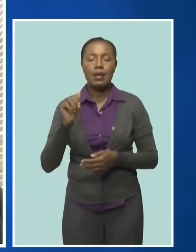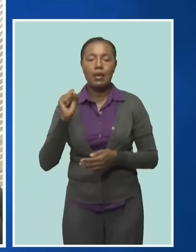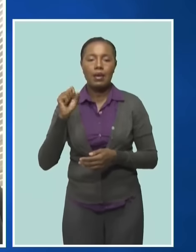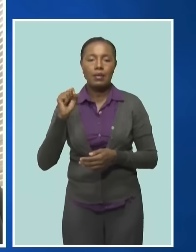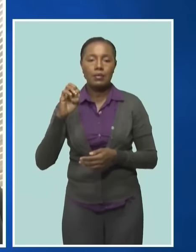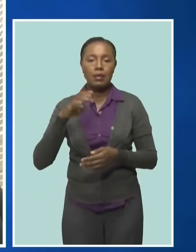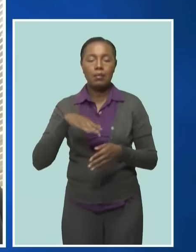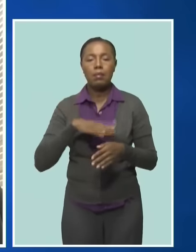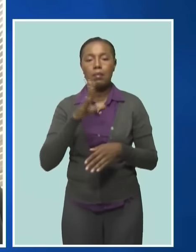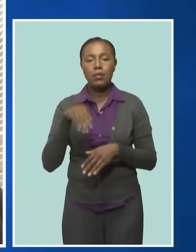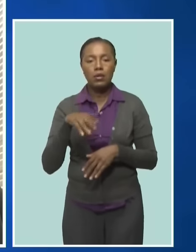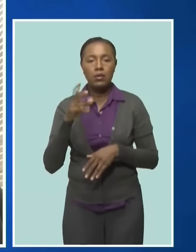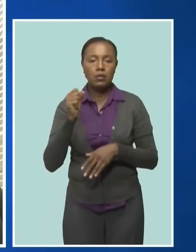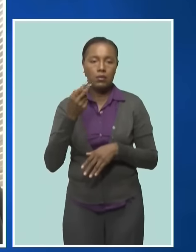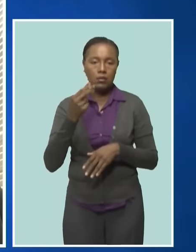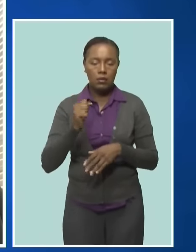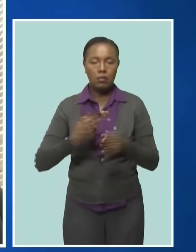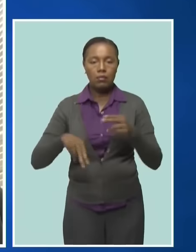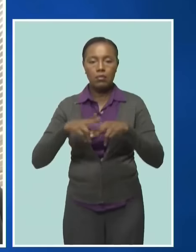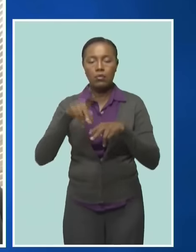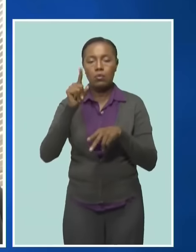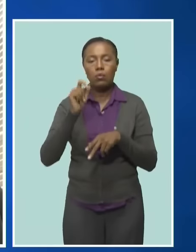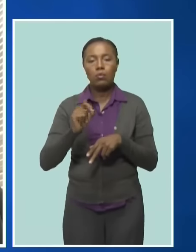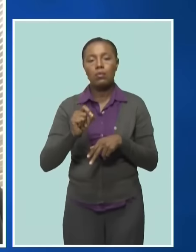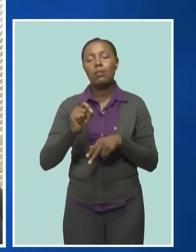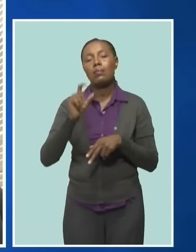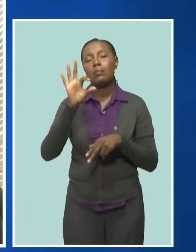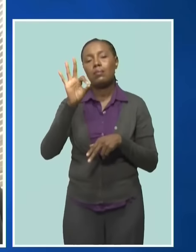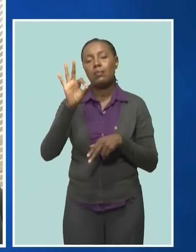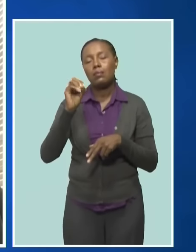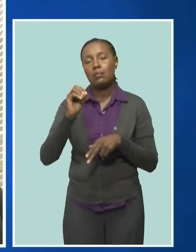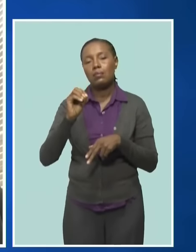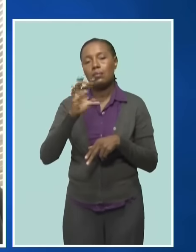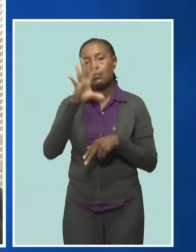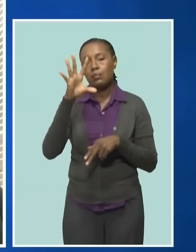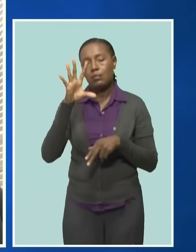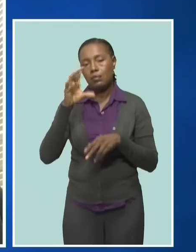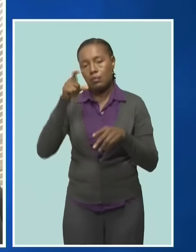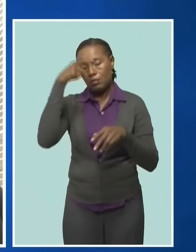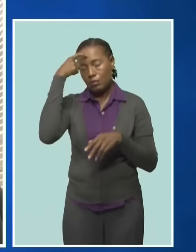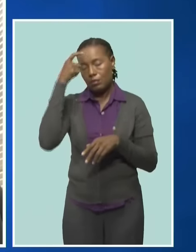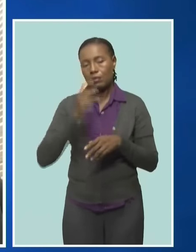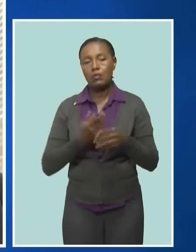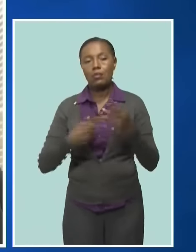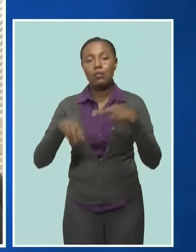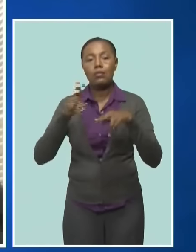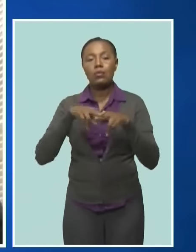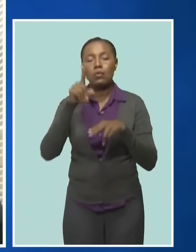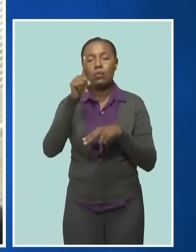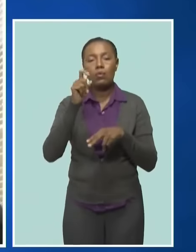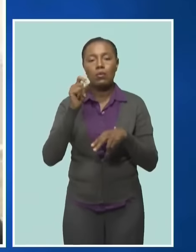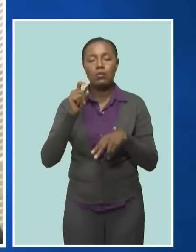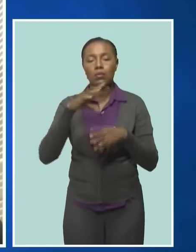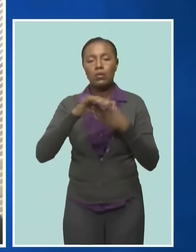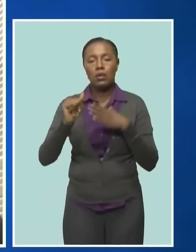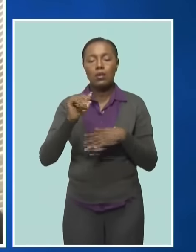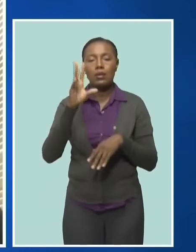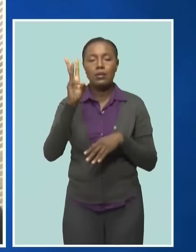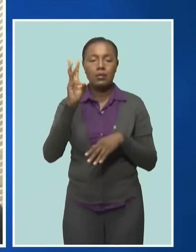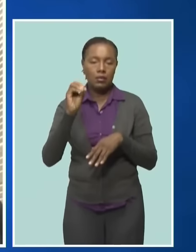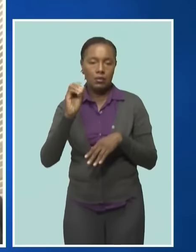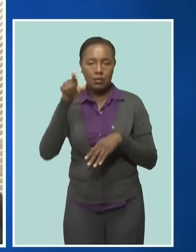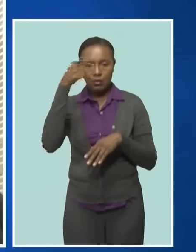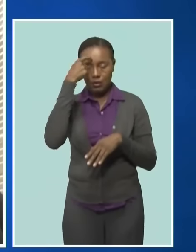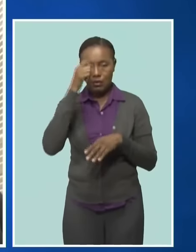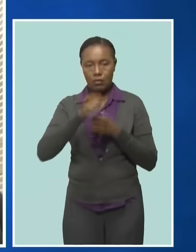2024 increased to $1.90, up from $1.66 in 2023. So we're advising our